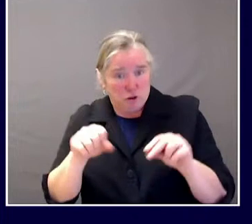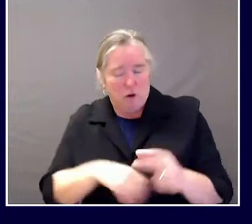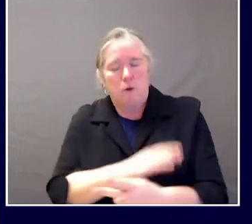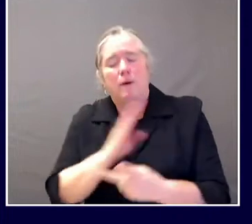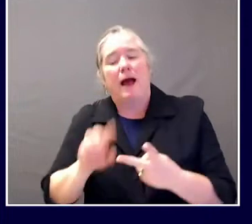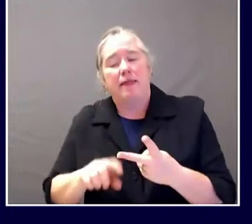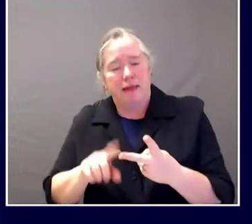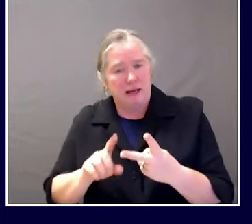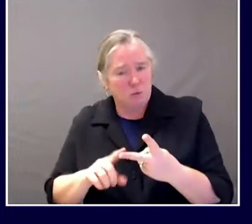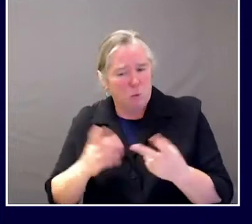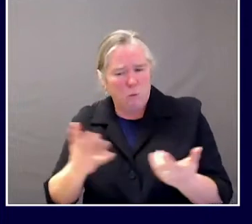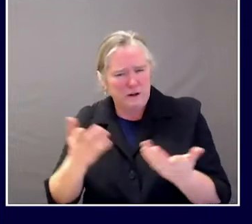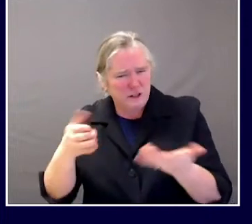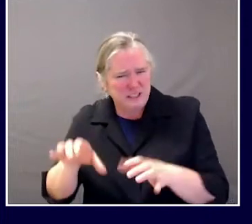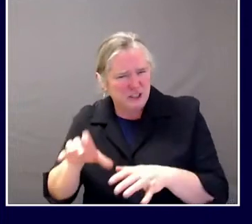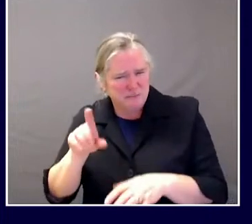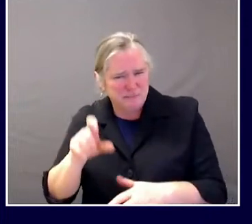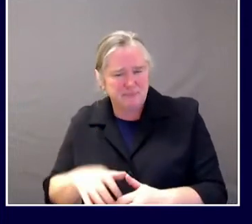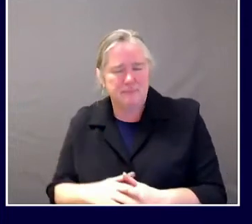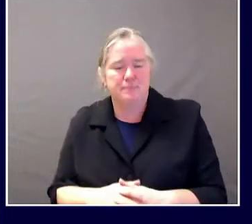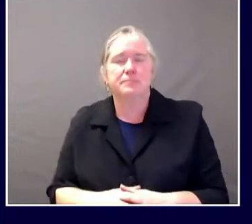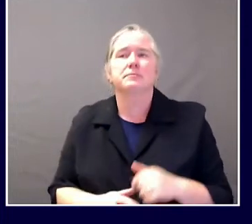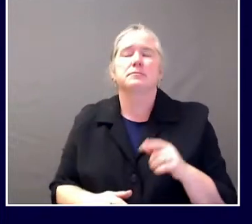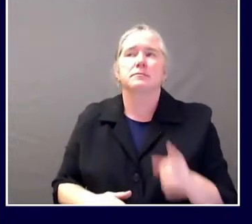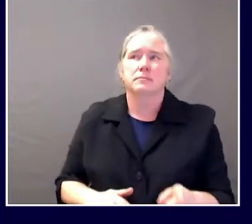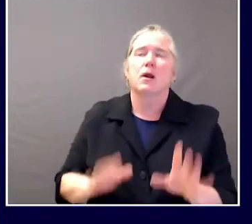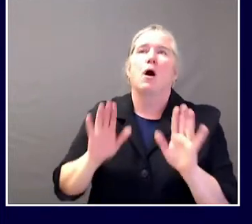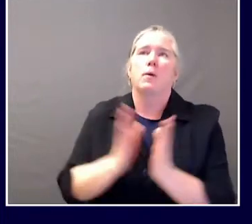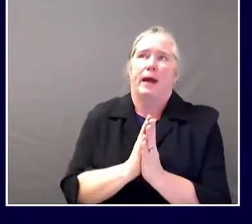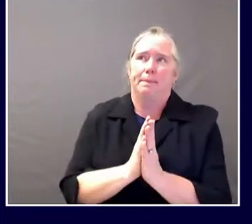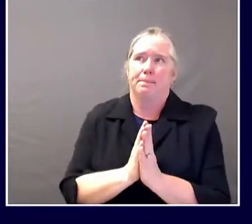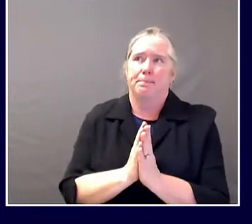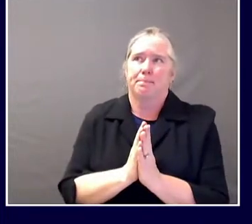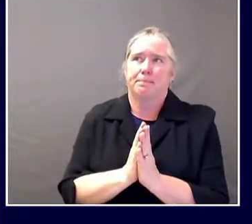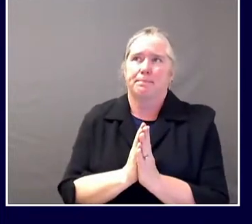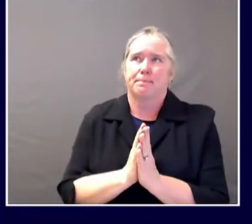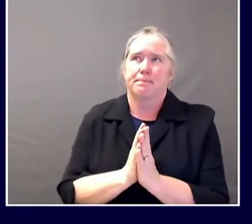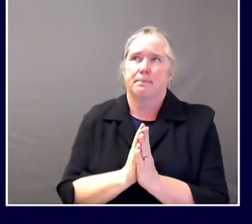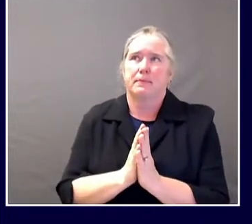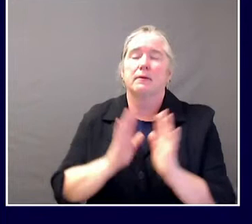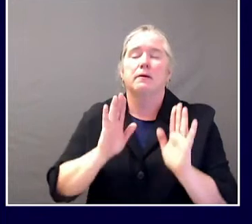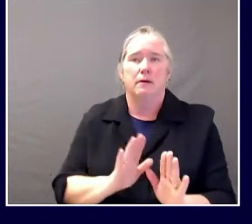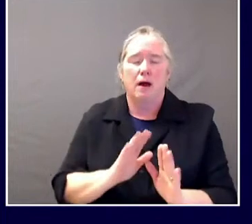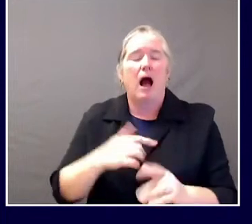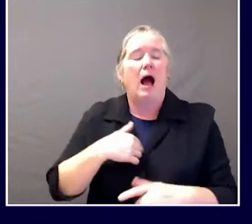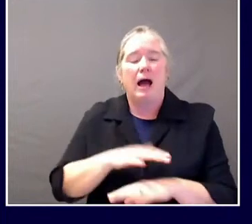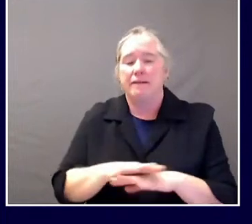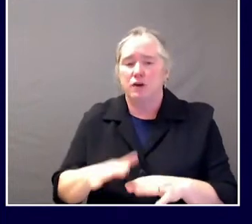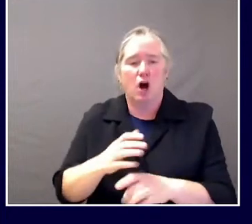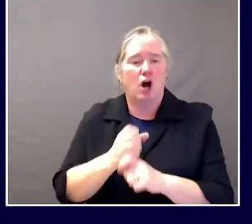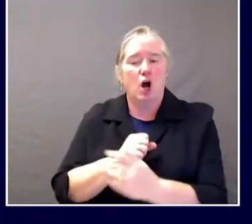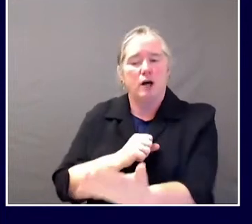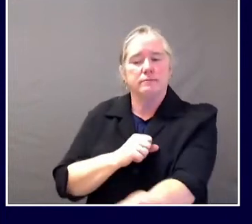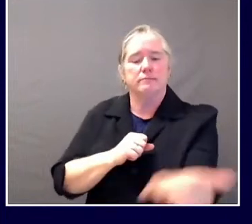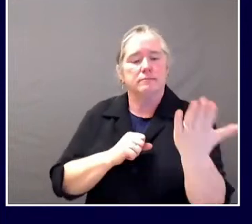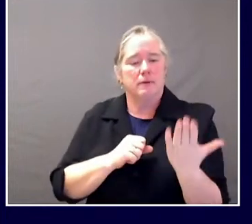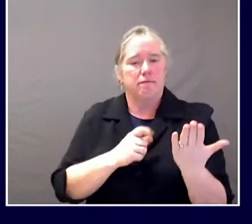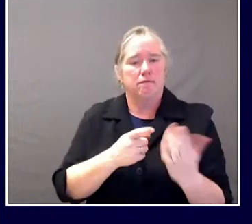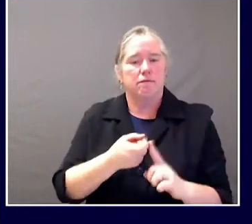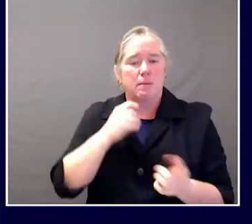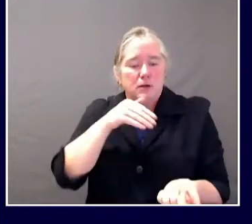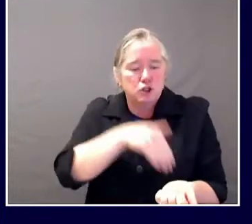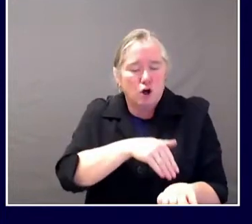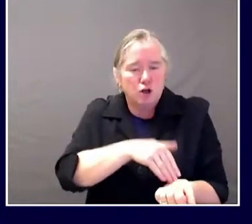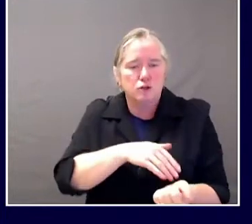received one email. I have not received any such reports from a clinician or a health